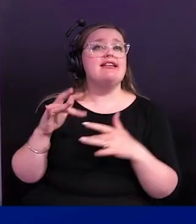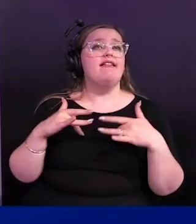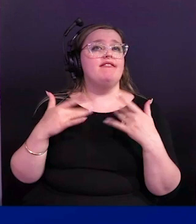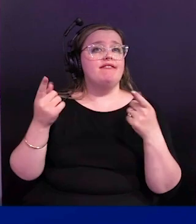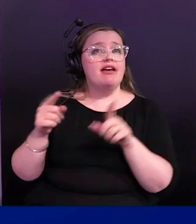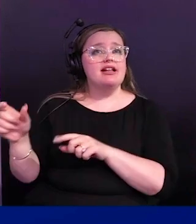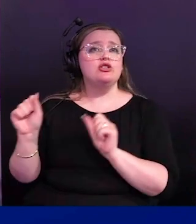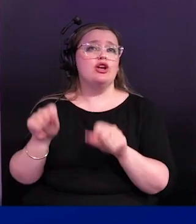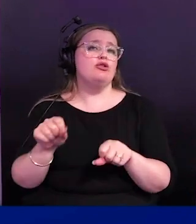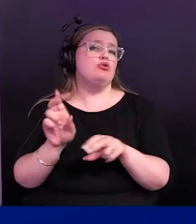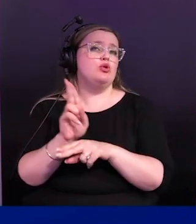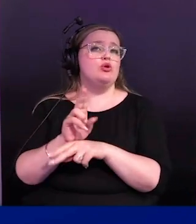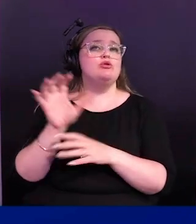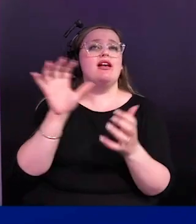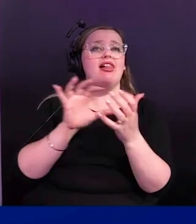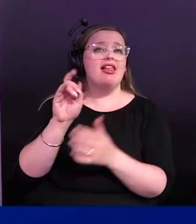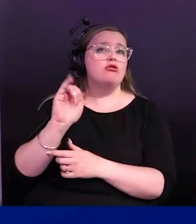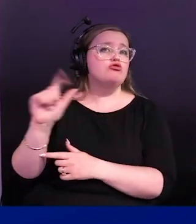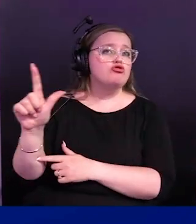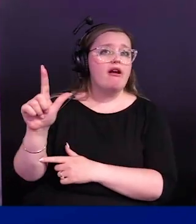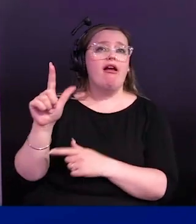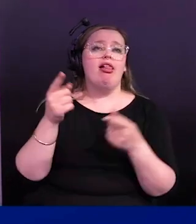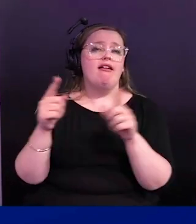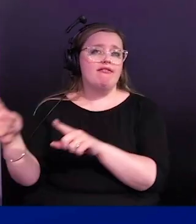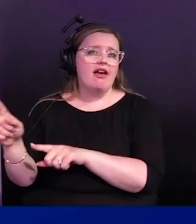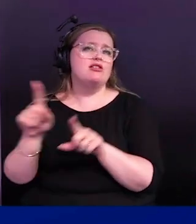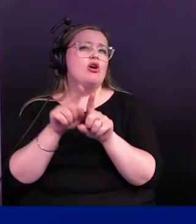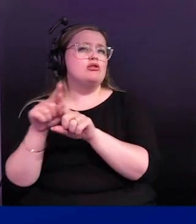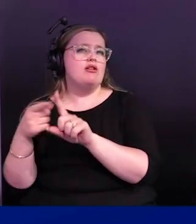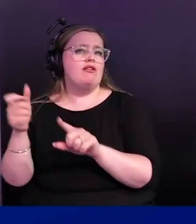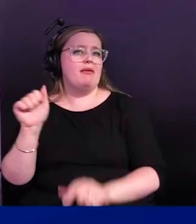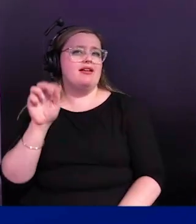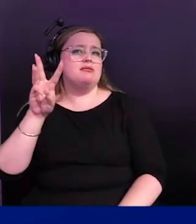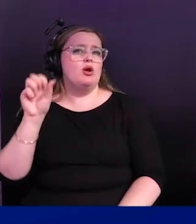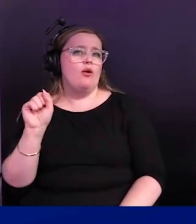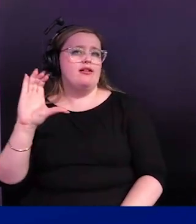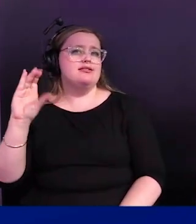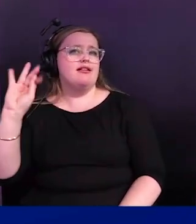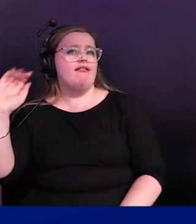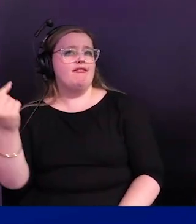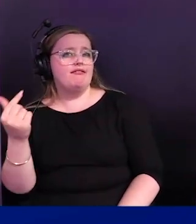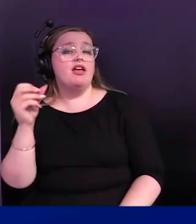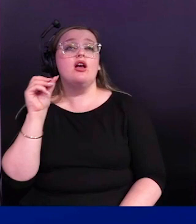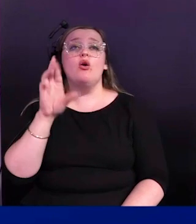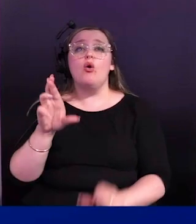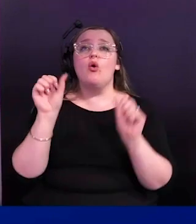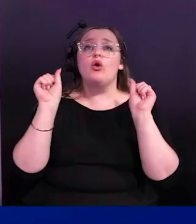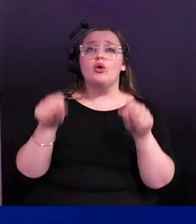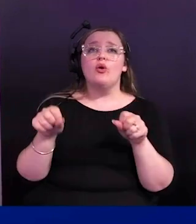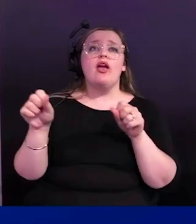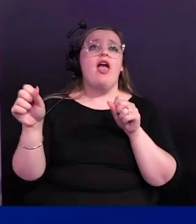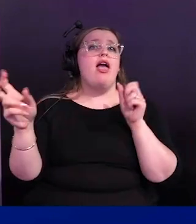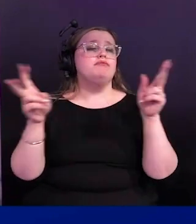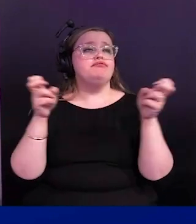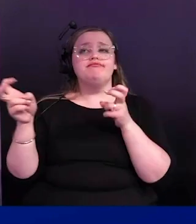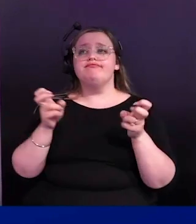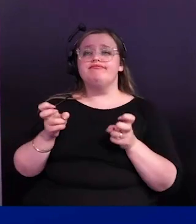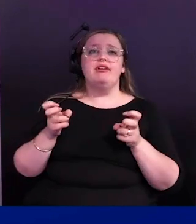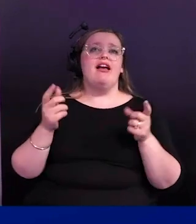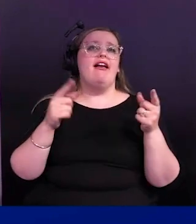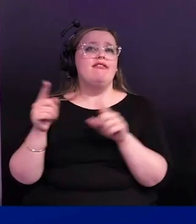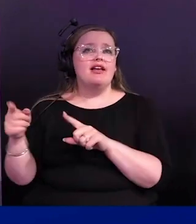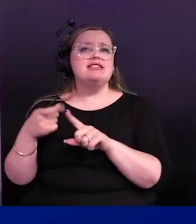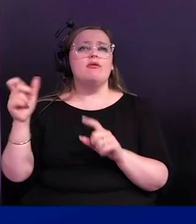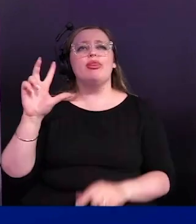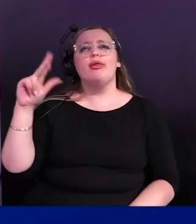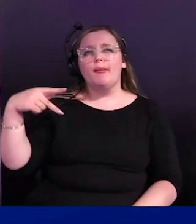the configuration items from AWS config, or you could also choose auditable events from third-party